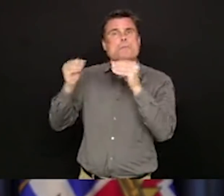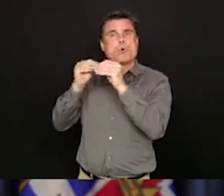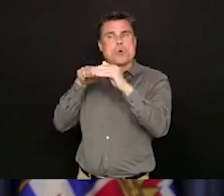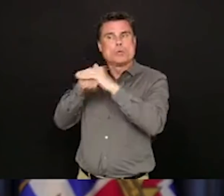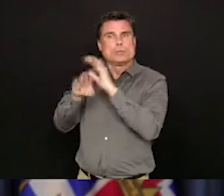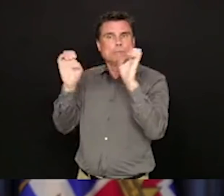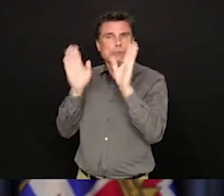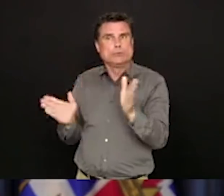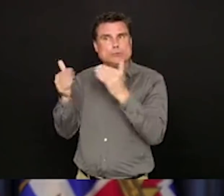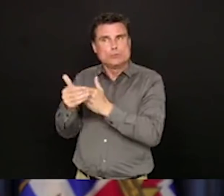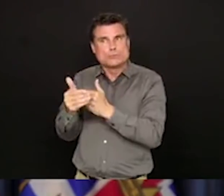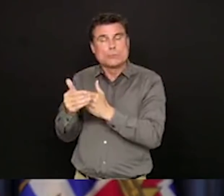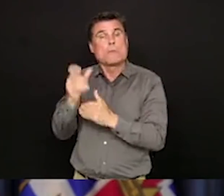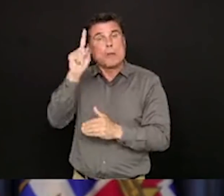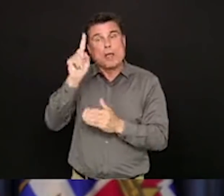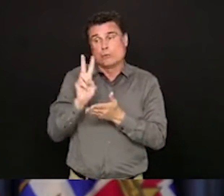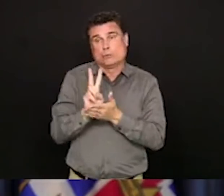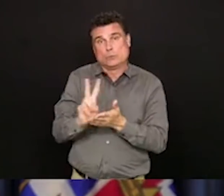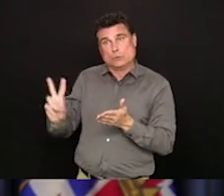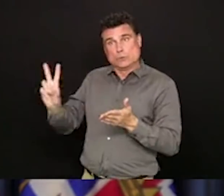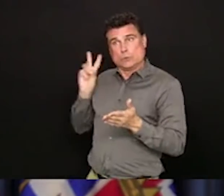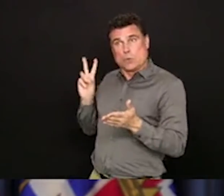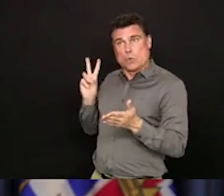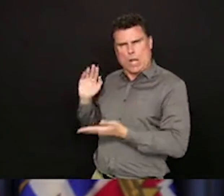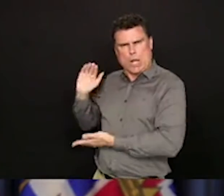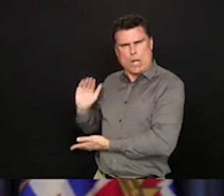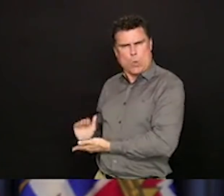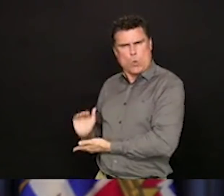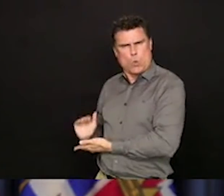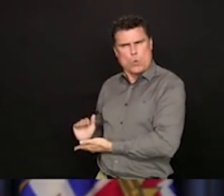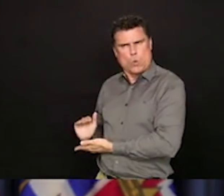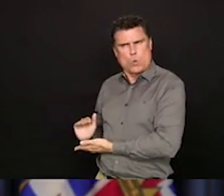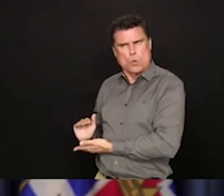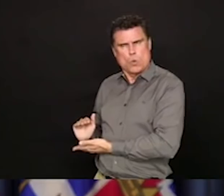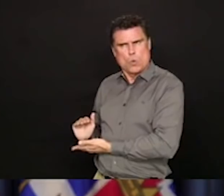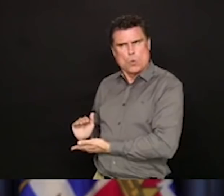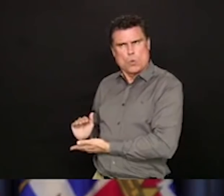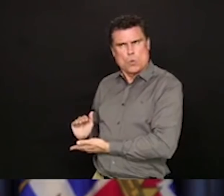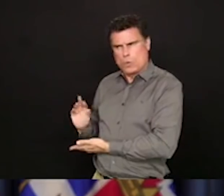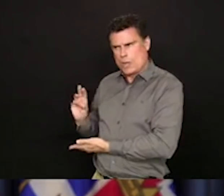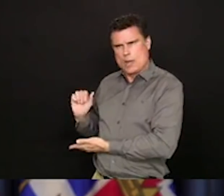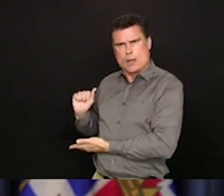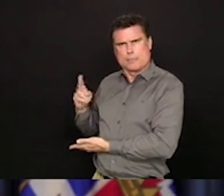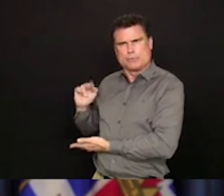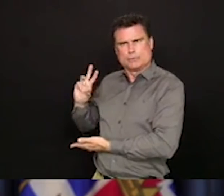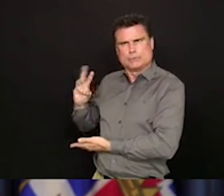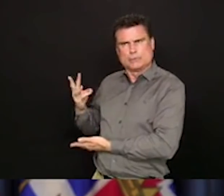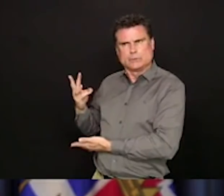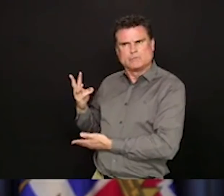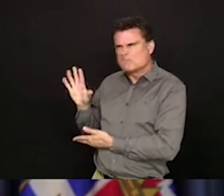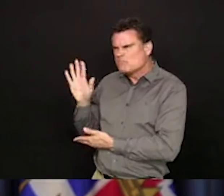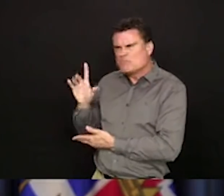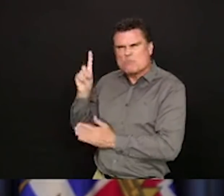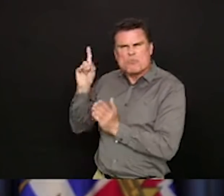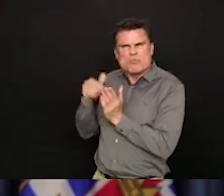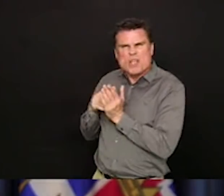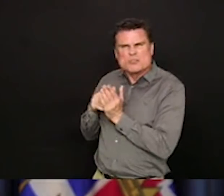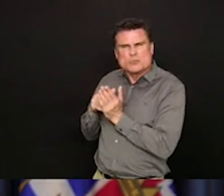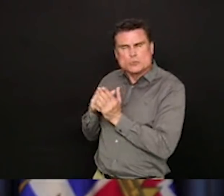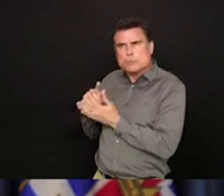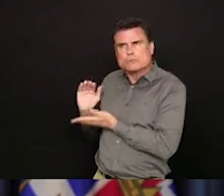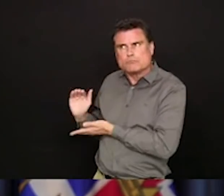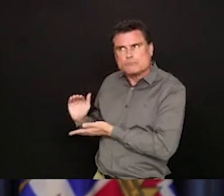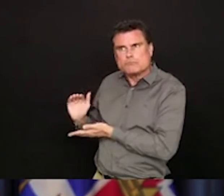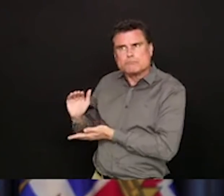that people are, from where we were in April 6th, returning and using healthcare services when they need to use them, and I think that's an important